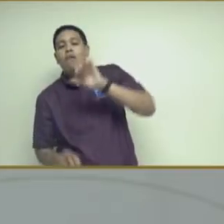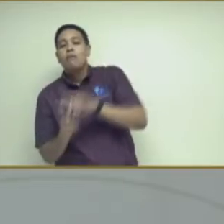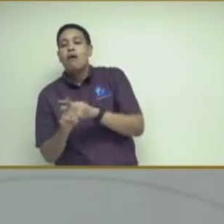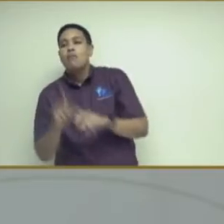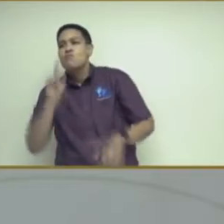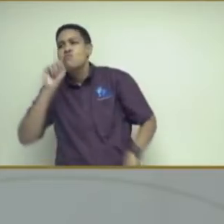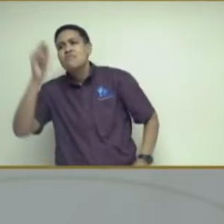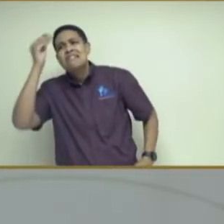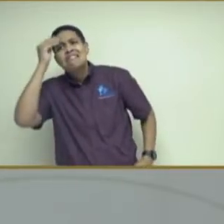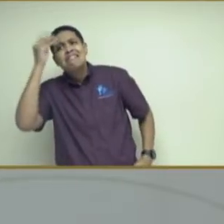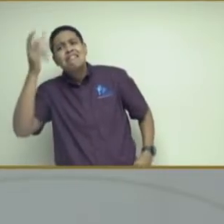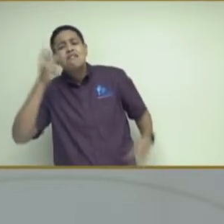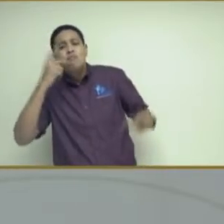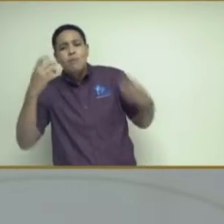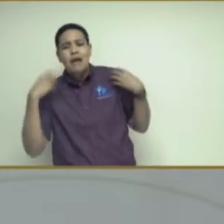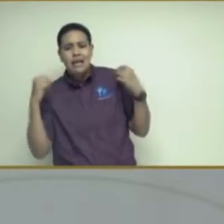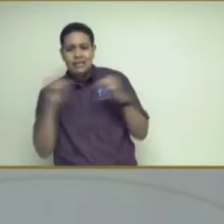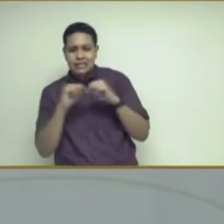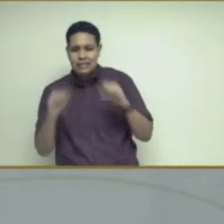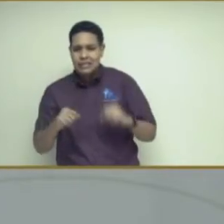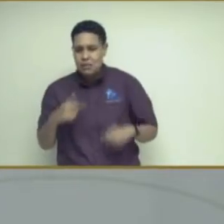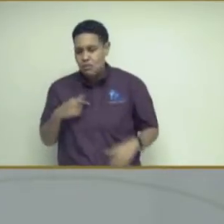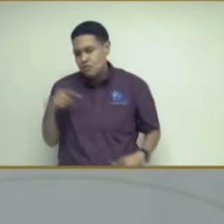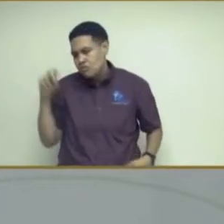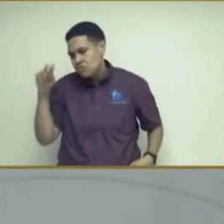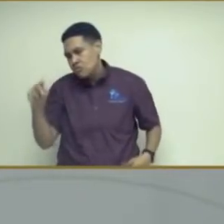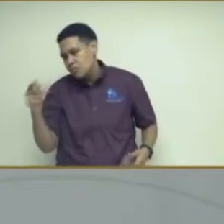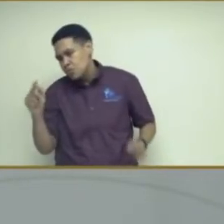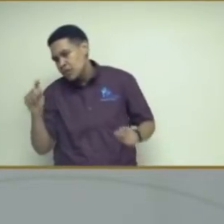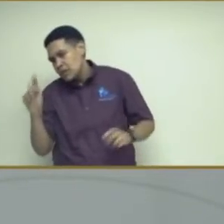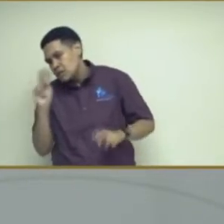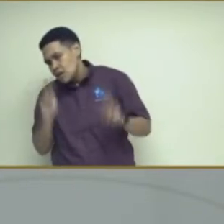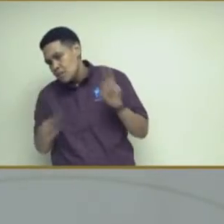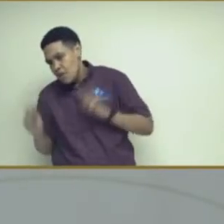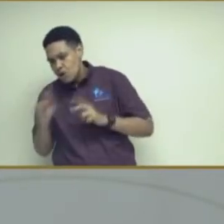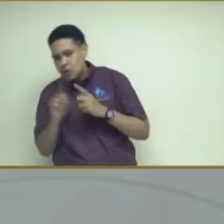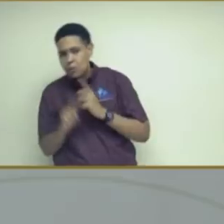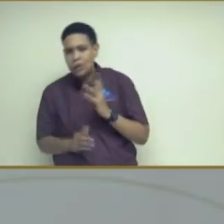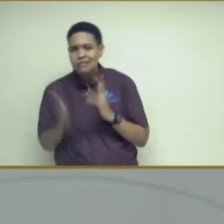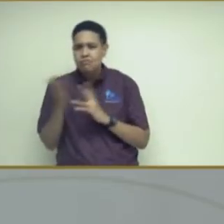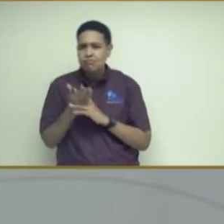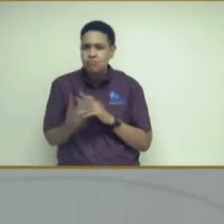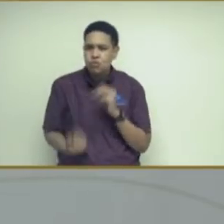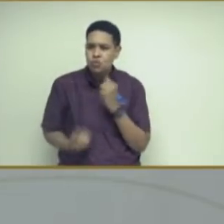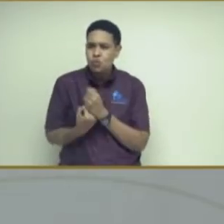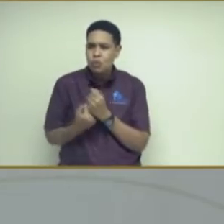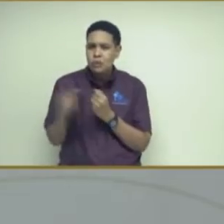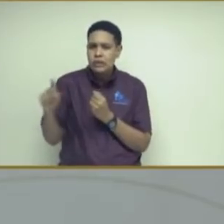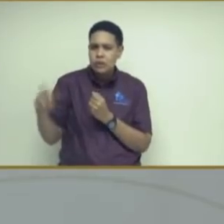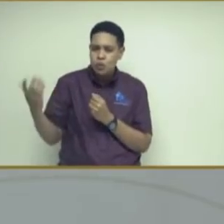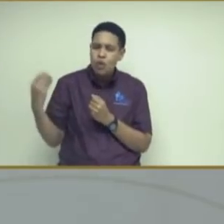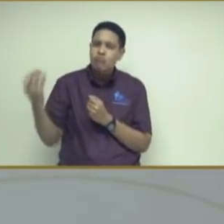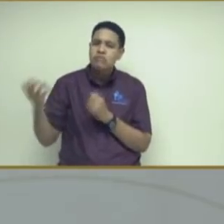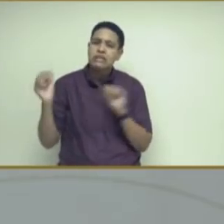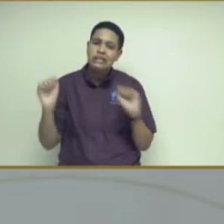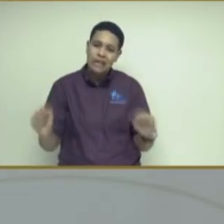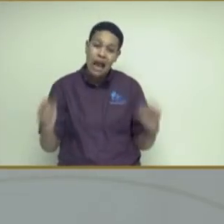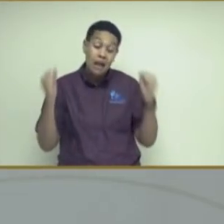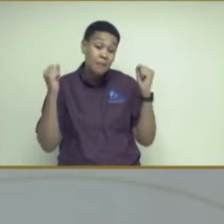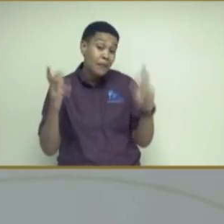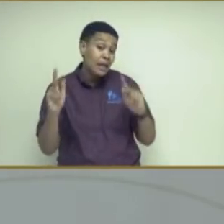the public health system, and we will be able to do the necessary monitoring and interventions that may be needed. Many persons